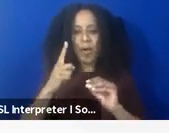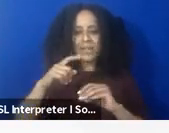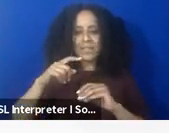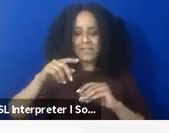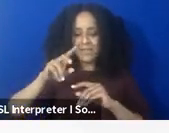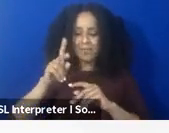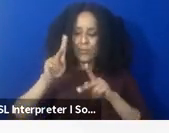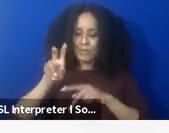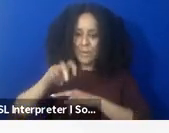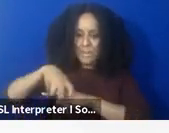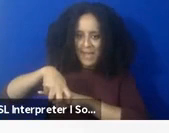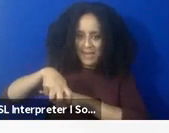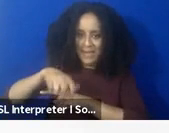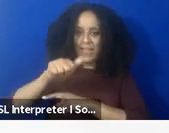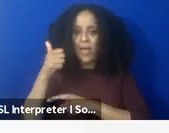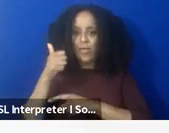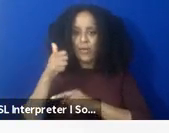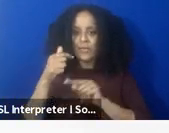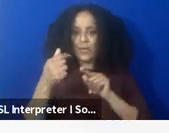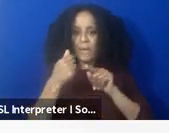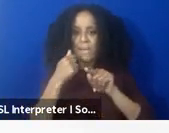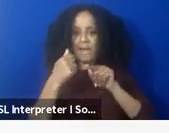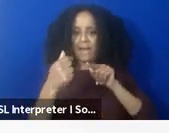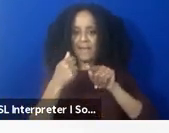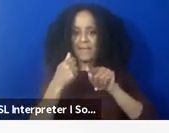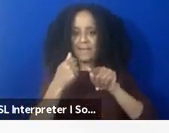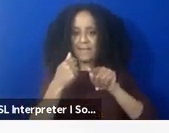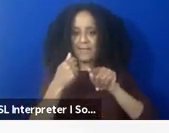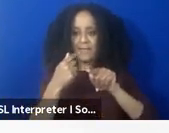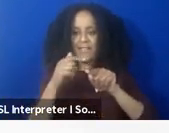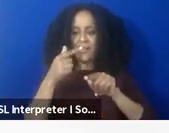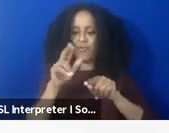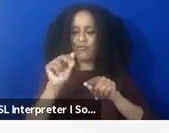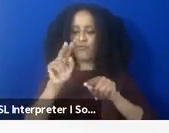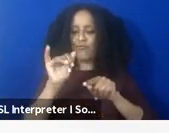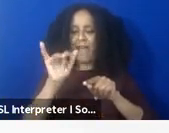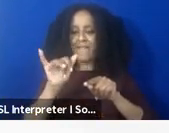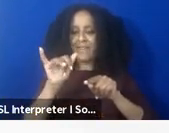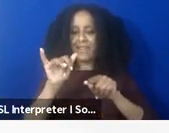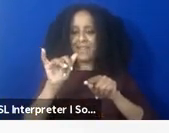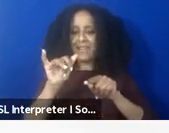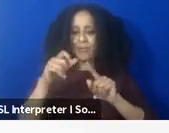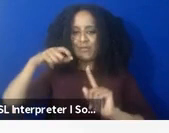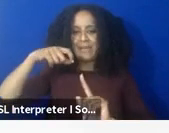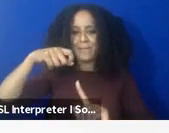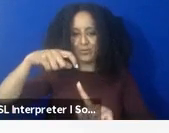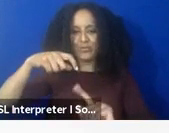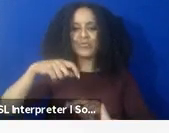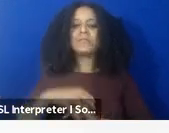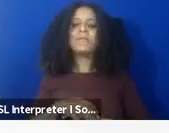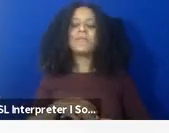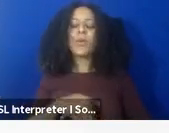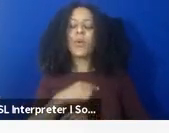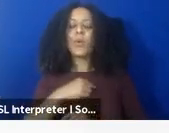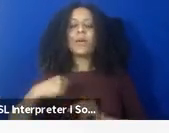one's more for going frontwards and backwards. These are also our gravity receptors. And we sometimes